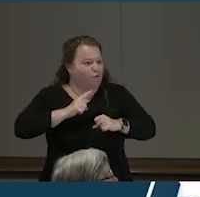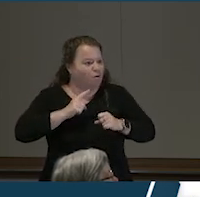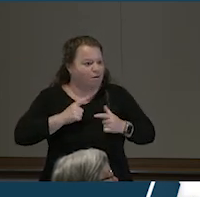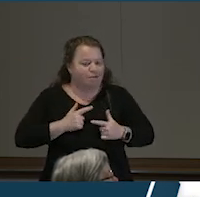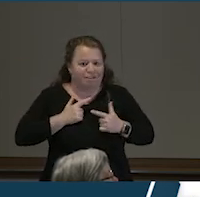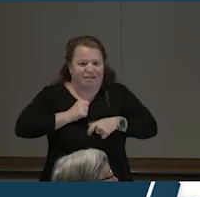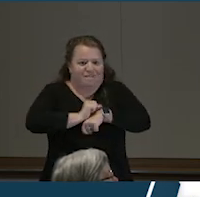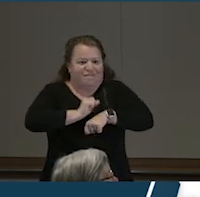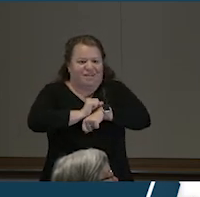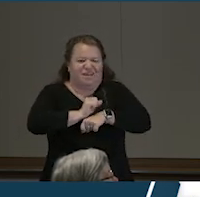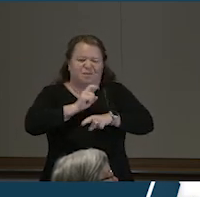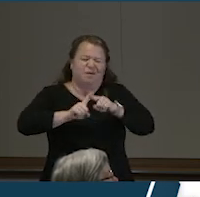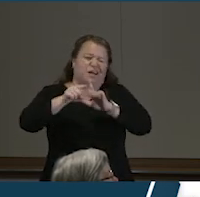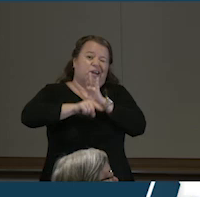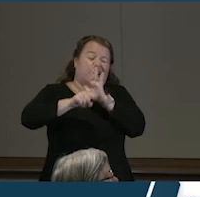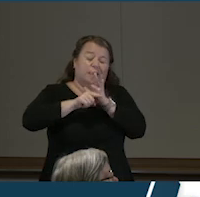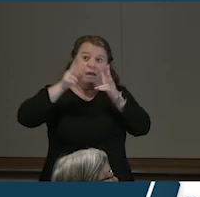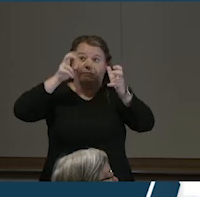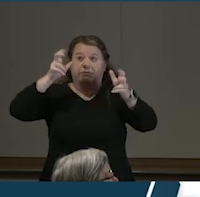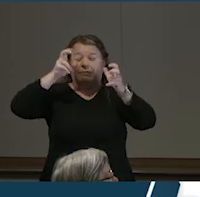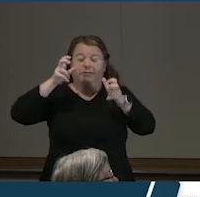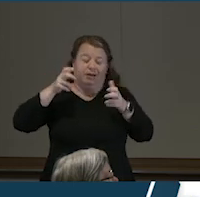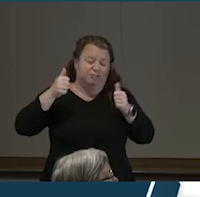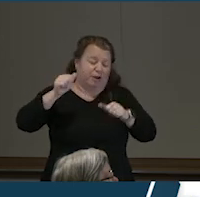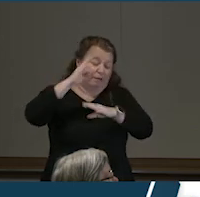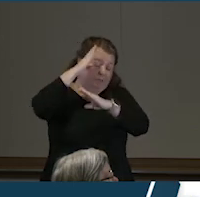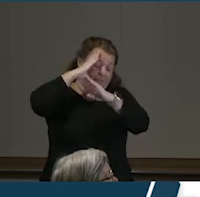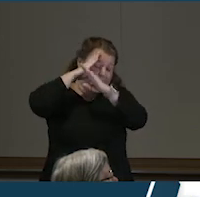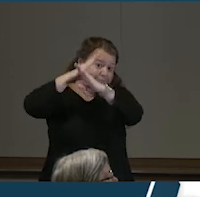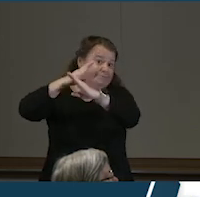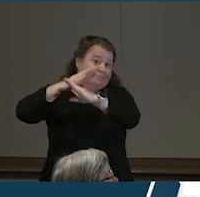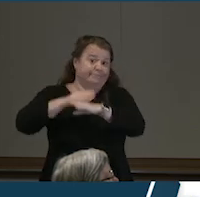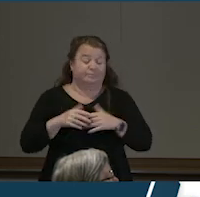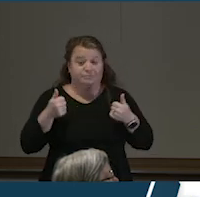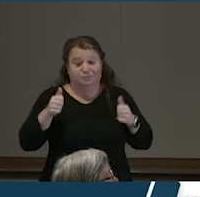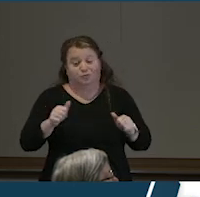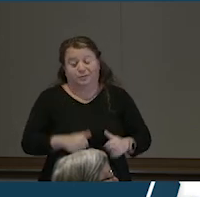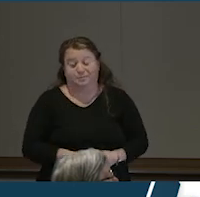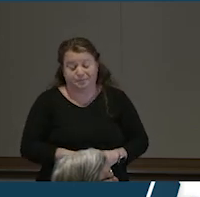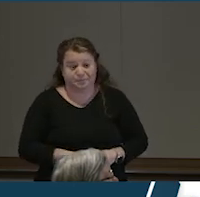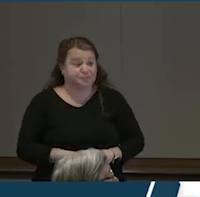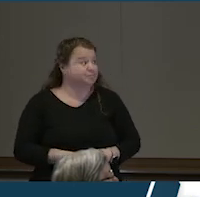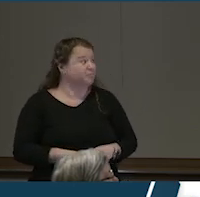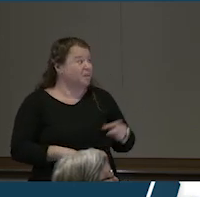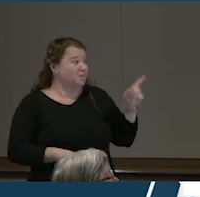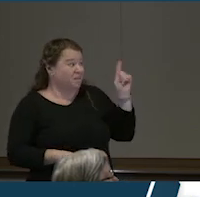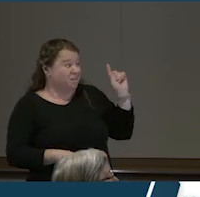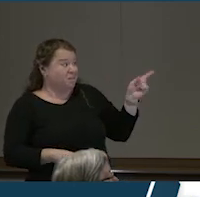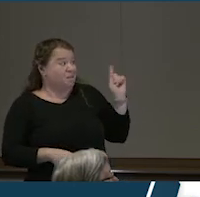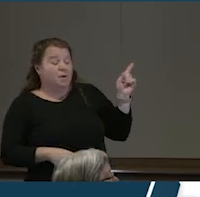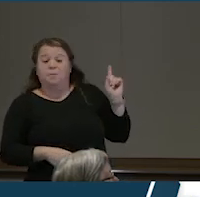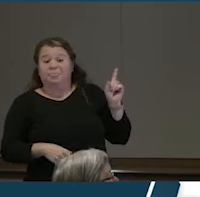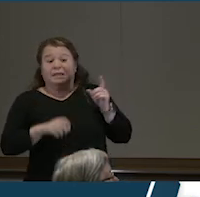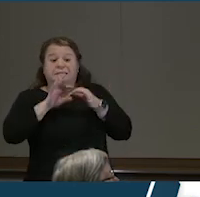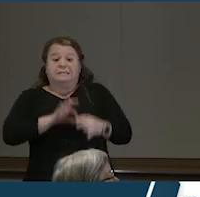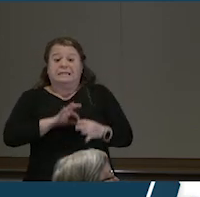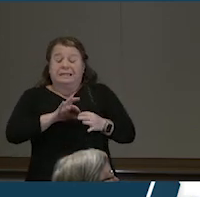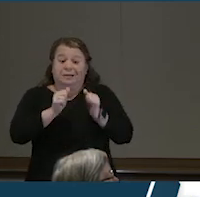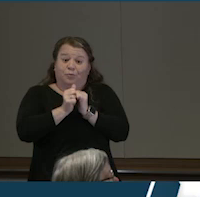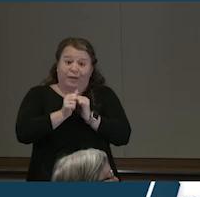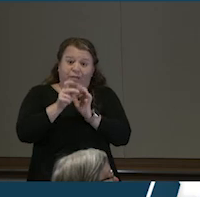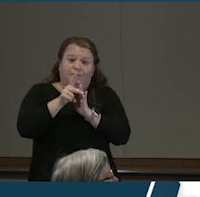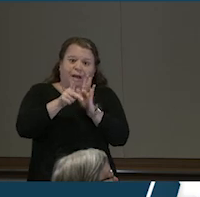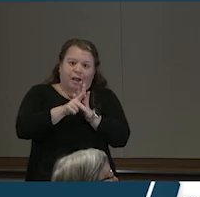more darkness in, I just kind of like, shut it out. But this stuff, when you have to deal with